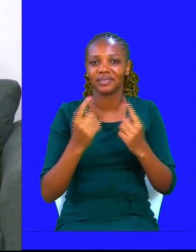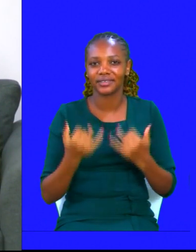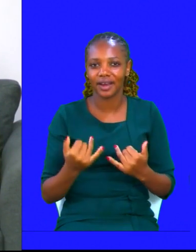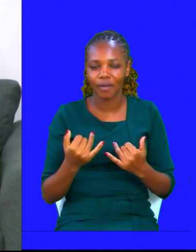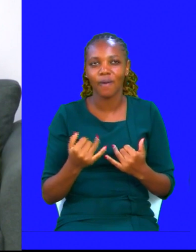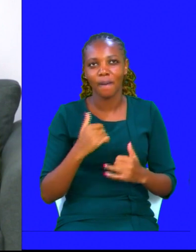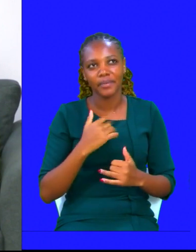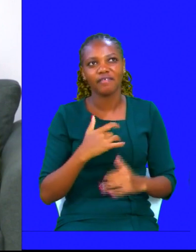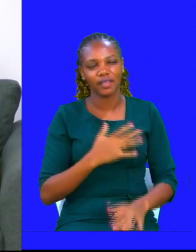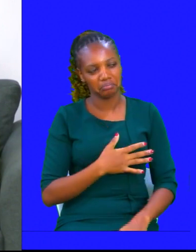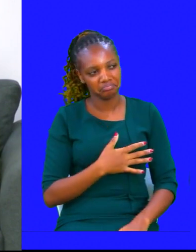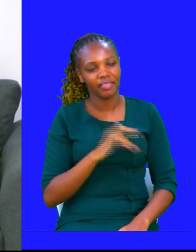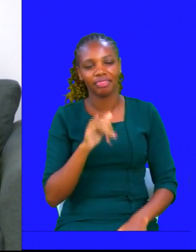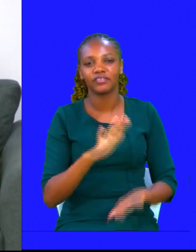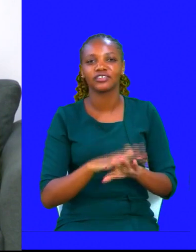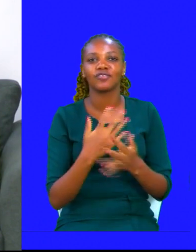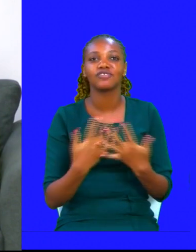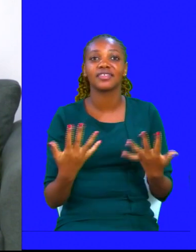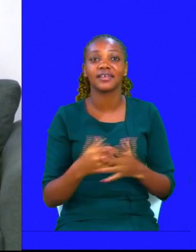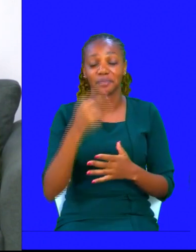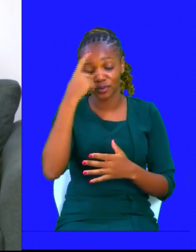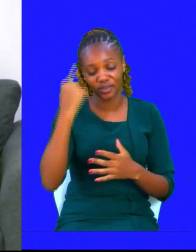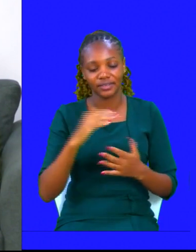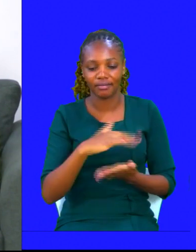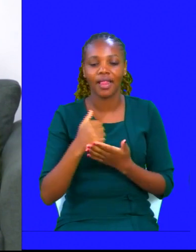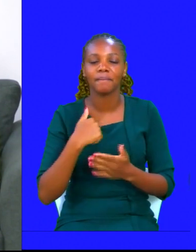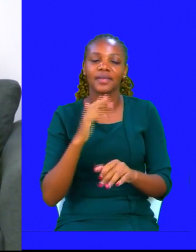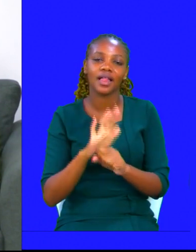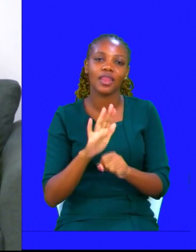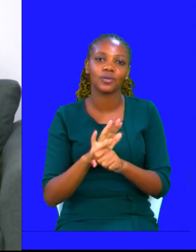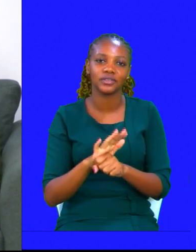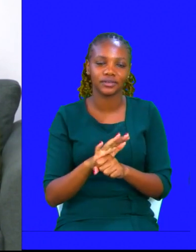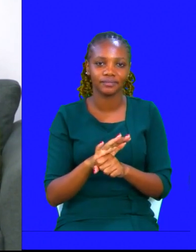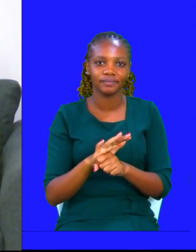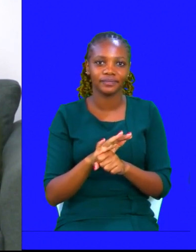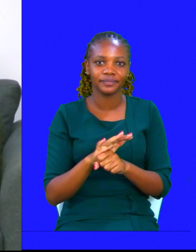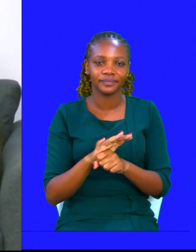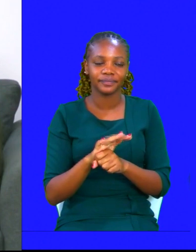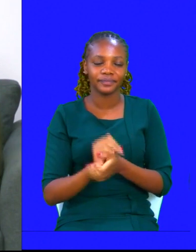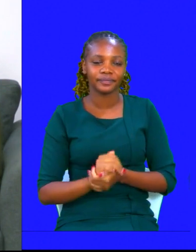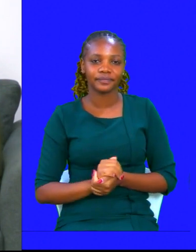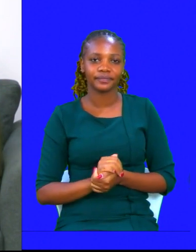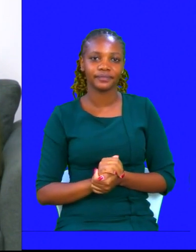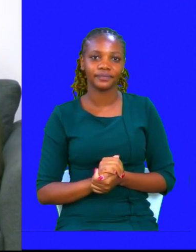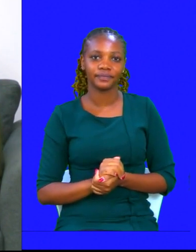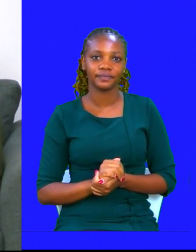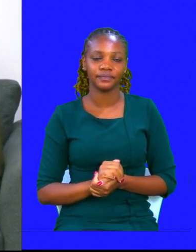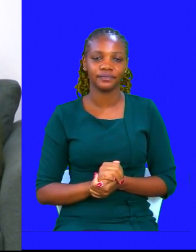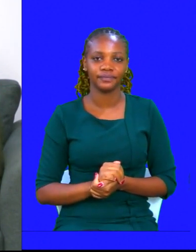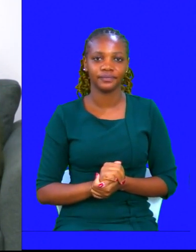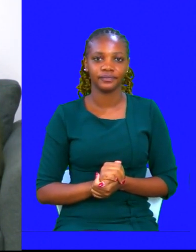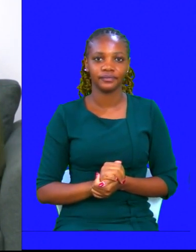back, I'm like, it was a good thing, because I feel like it has really helped me and shaped me in very, very many different ways.